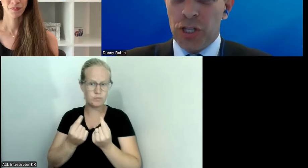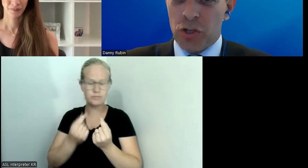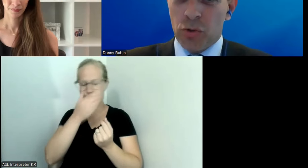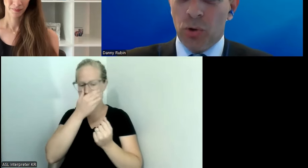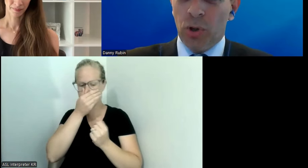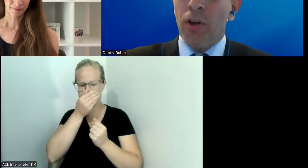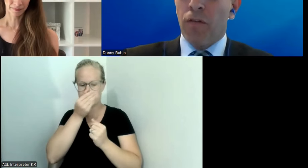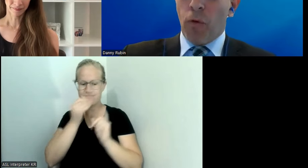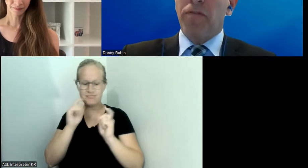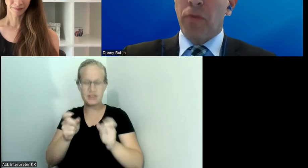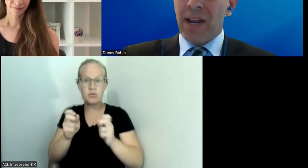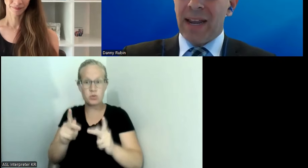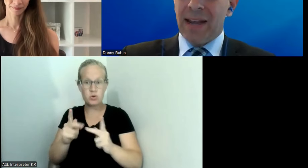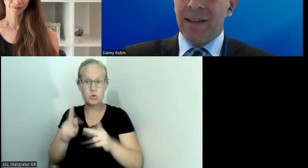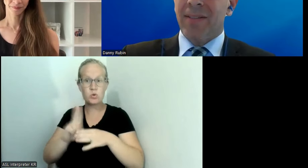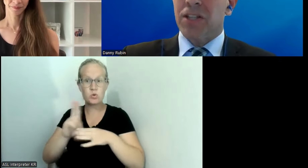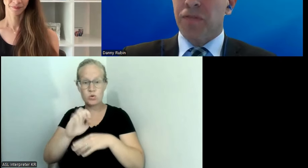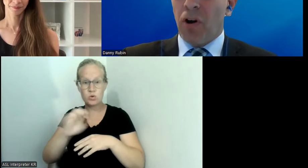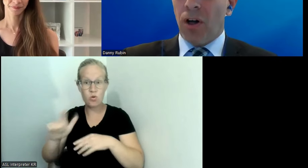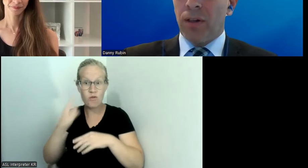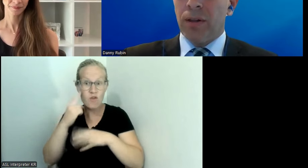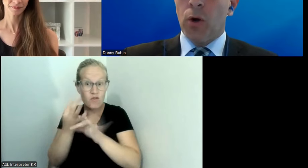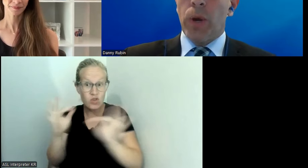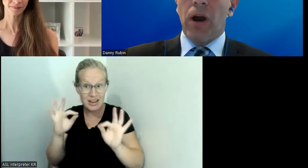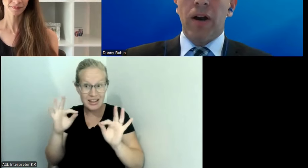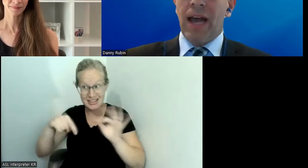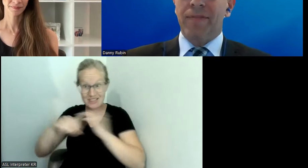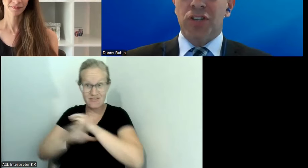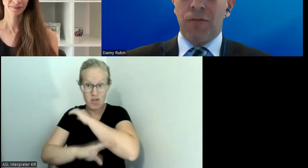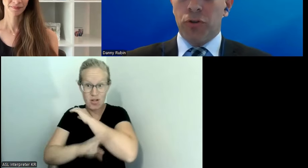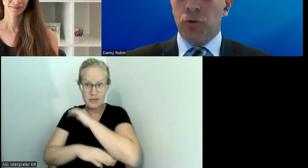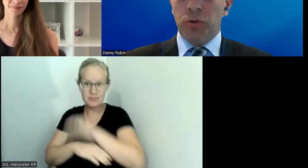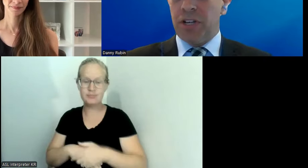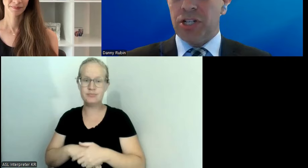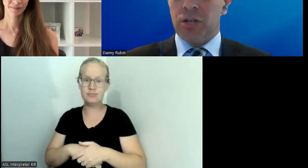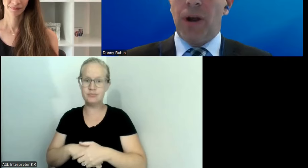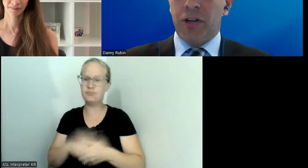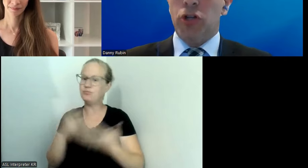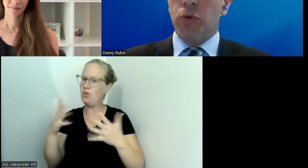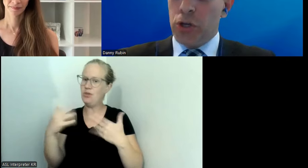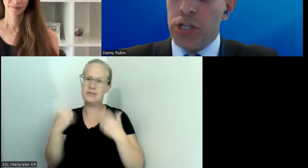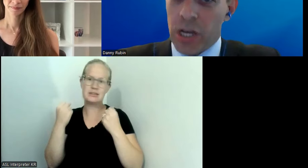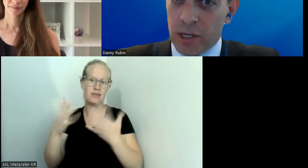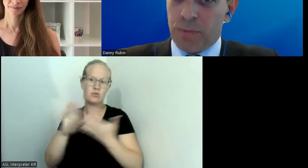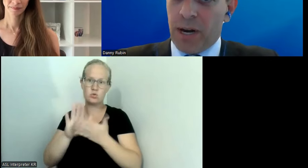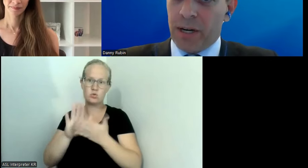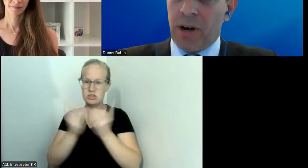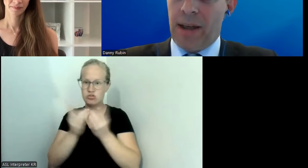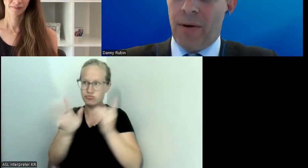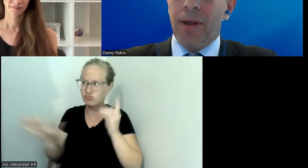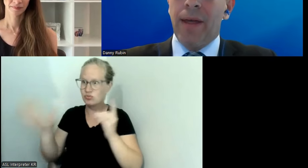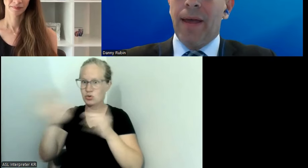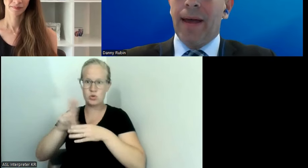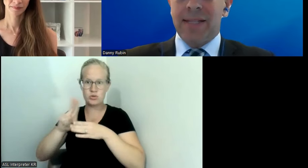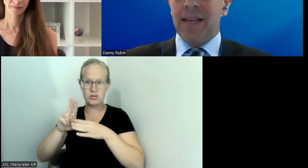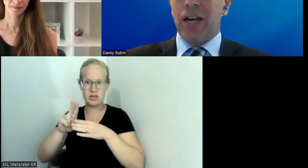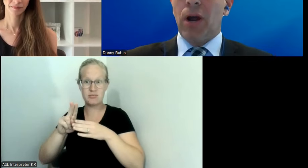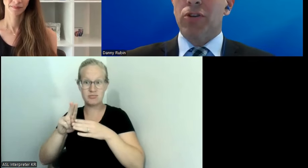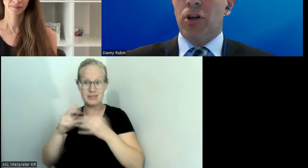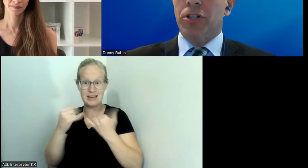to use this tool for free this fall. We already have several school divisions around the country using this product right now